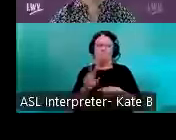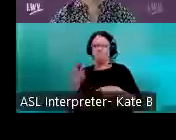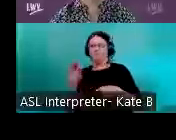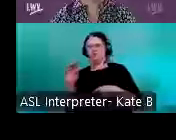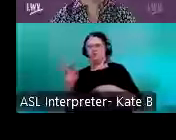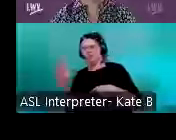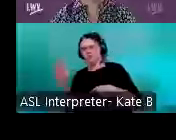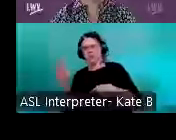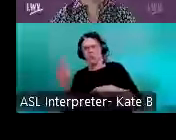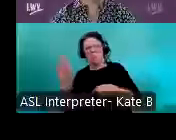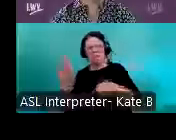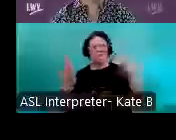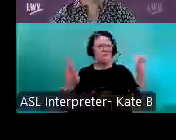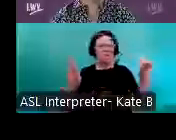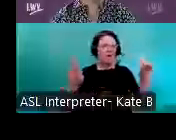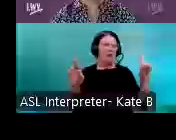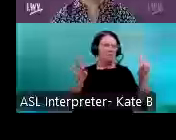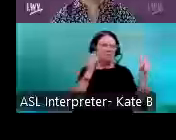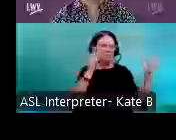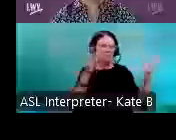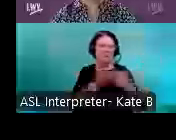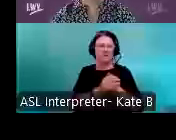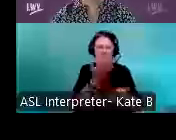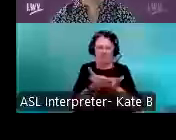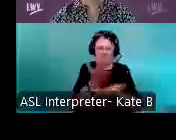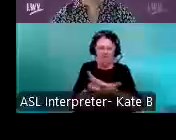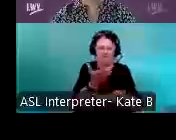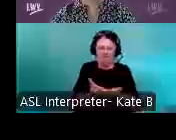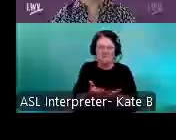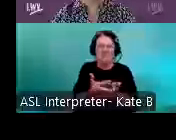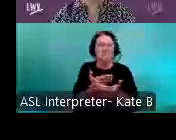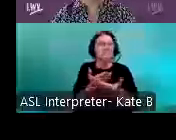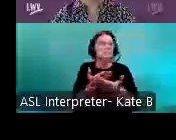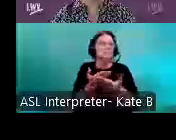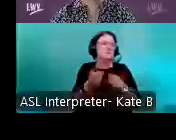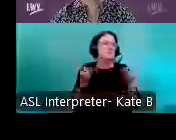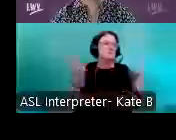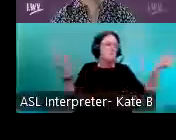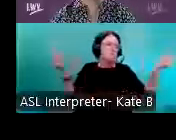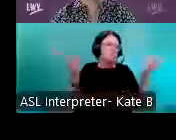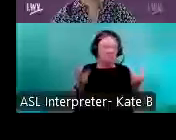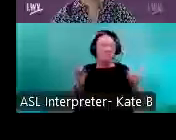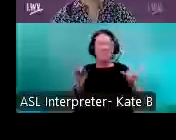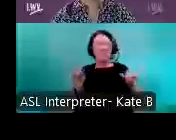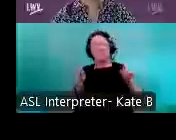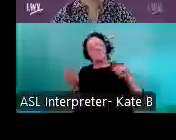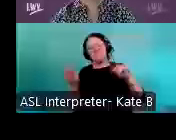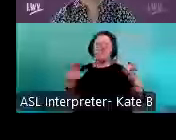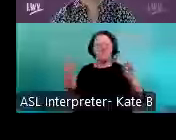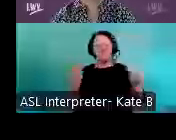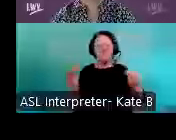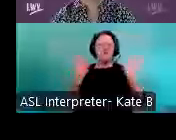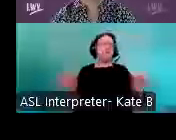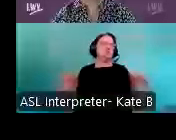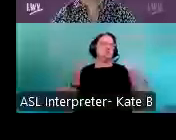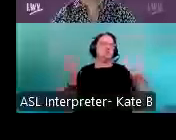information about the candidates. It's basically factual information that the candidates provided, so you can kind of compare apples to apples, oranges